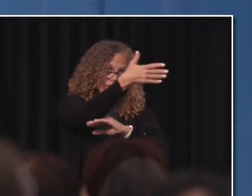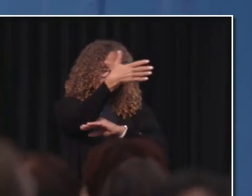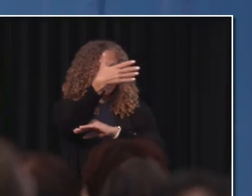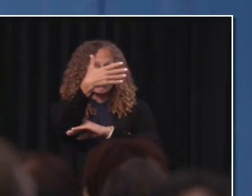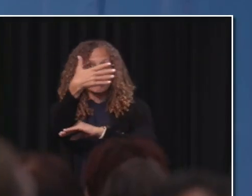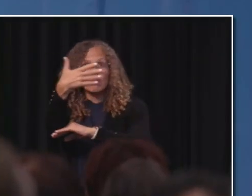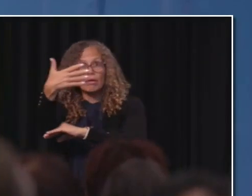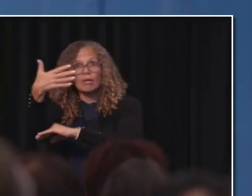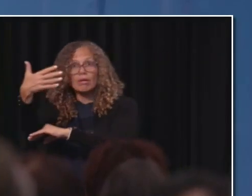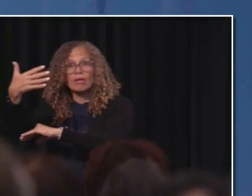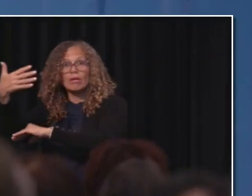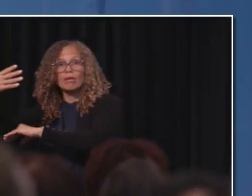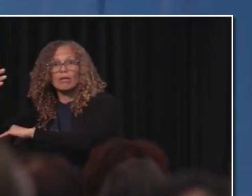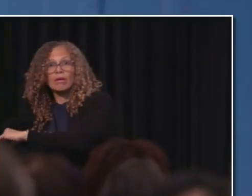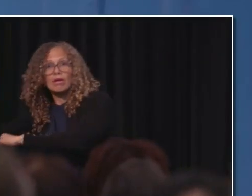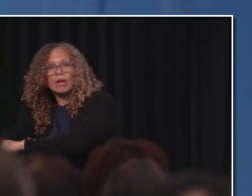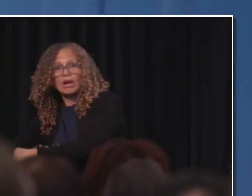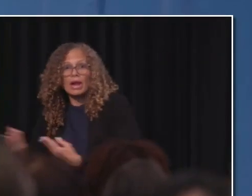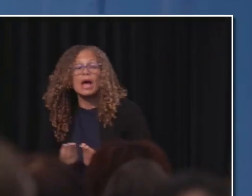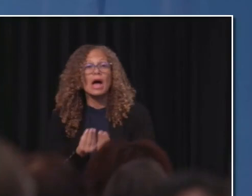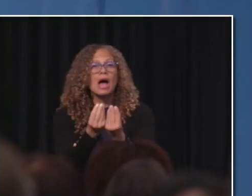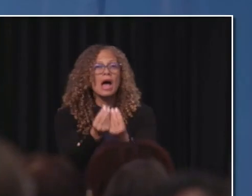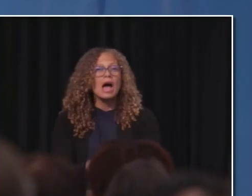wave o'er the